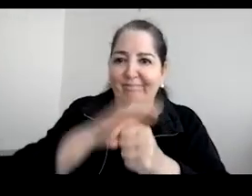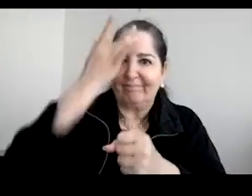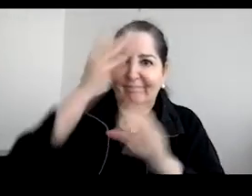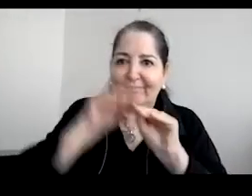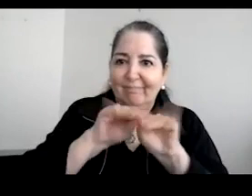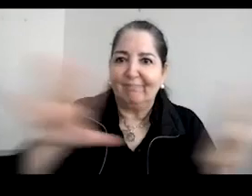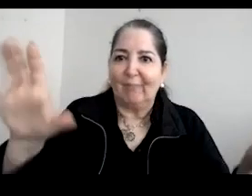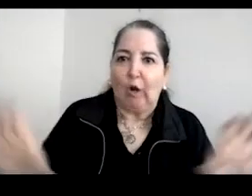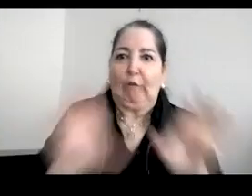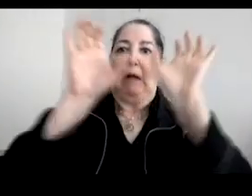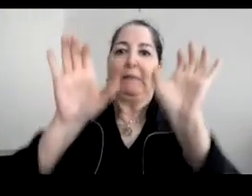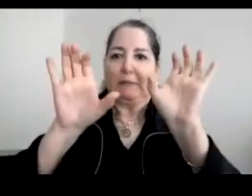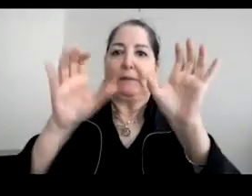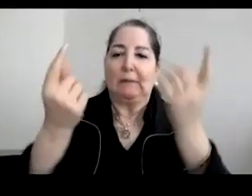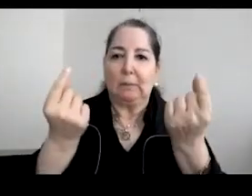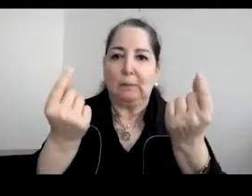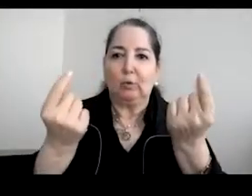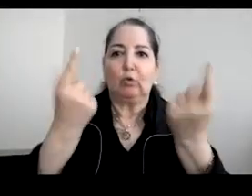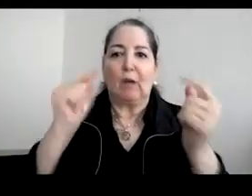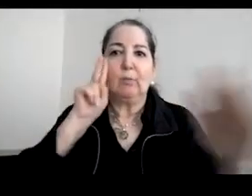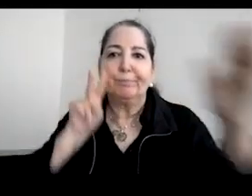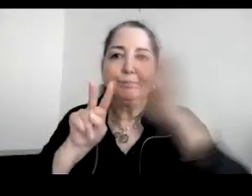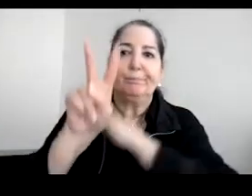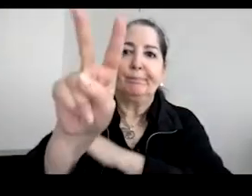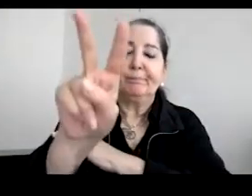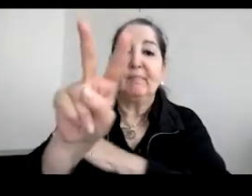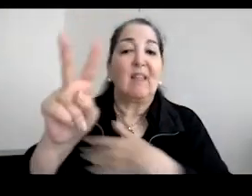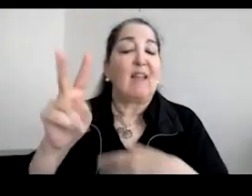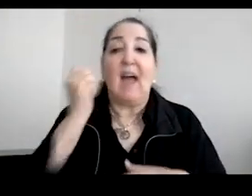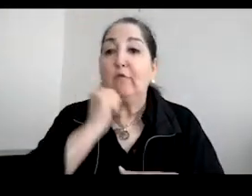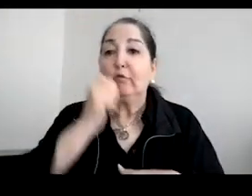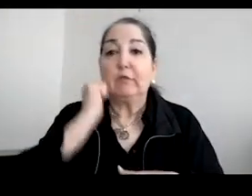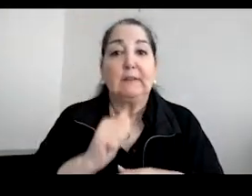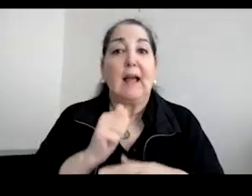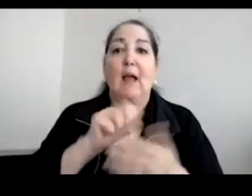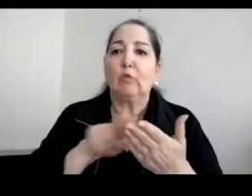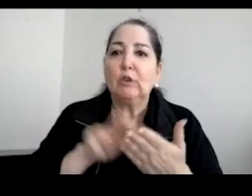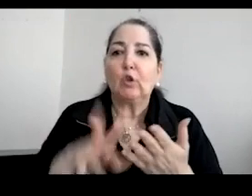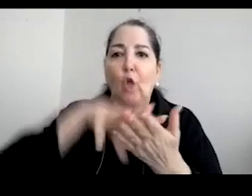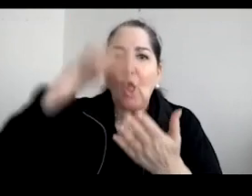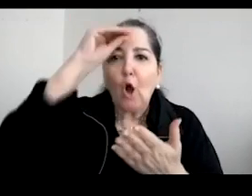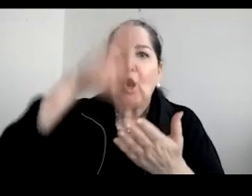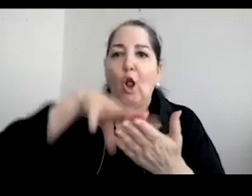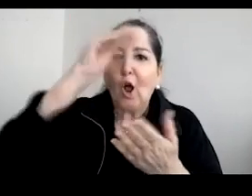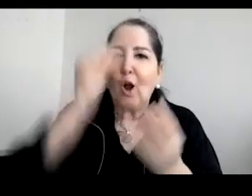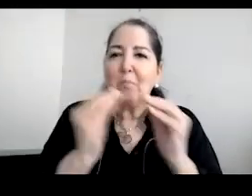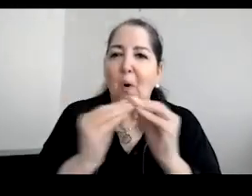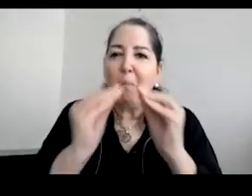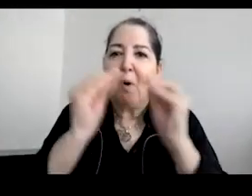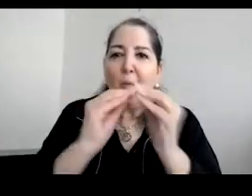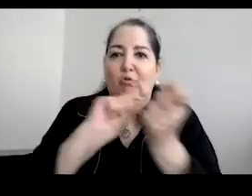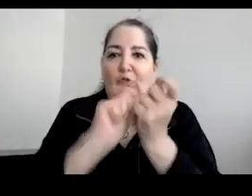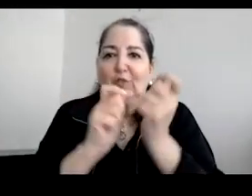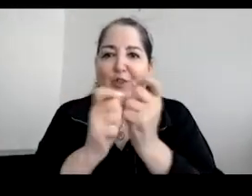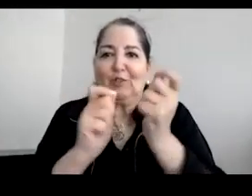term is changing from day to day. And so there's so much going on, and there's so much new research going on. What I'm going to try to do today